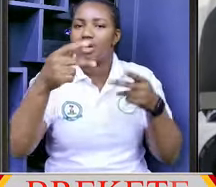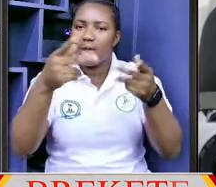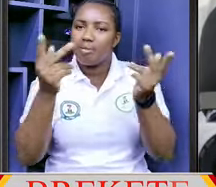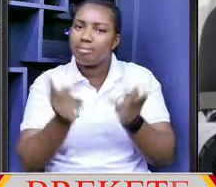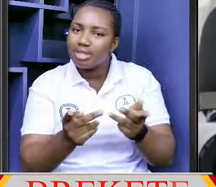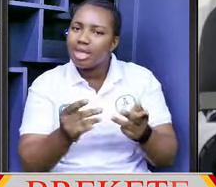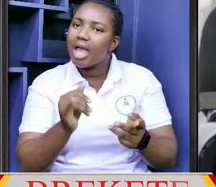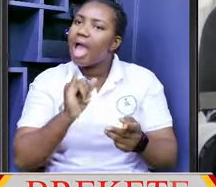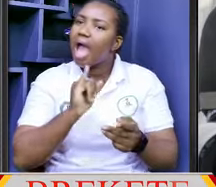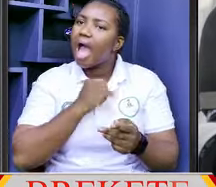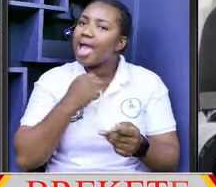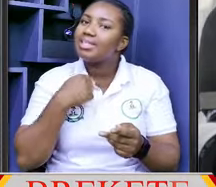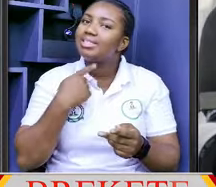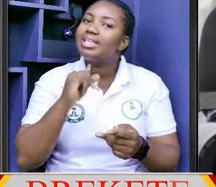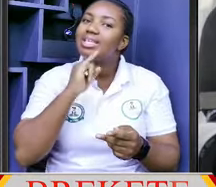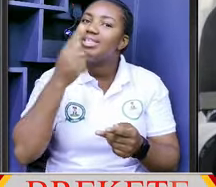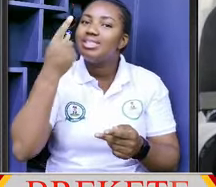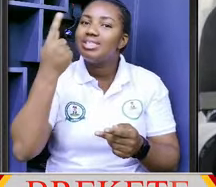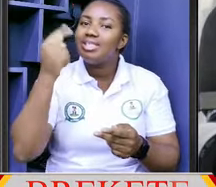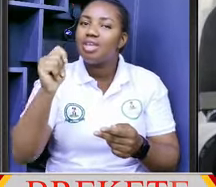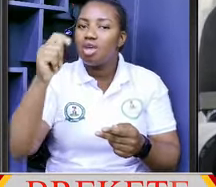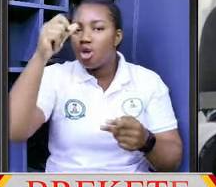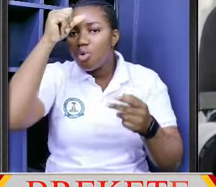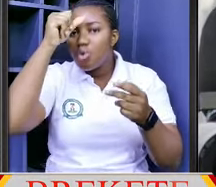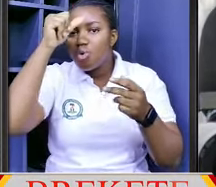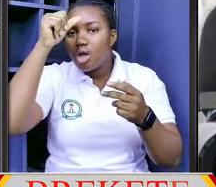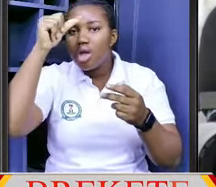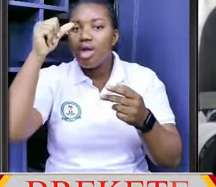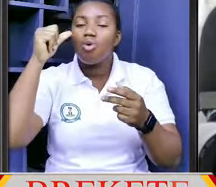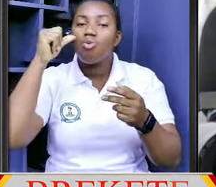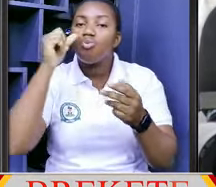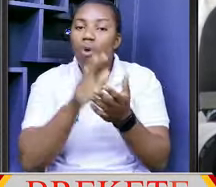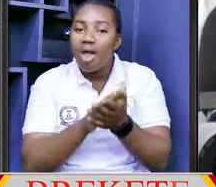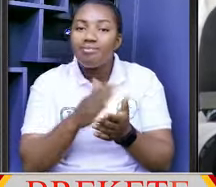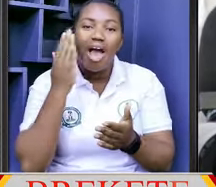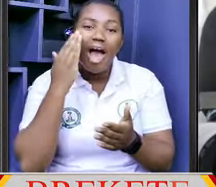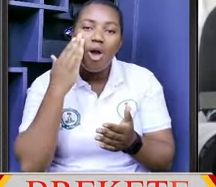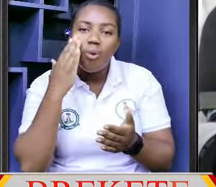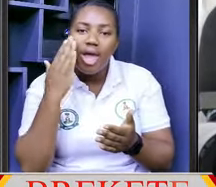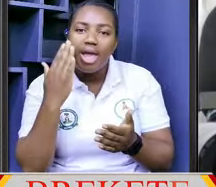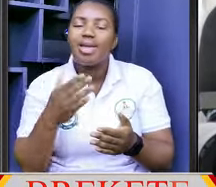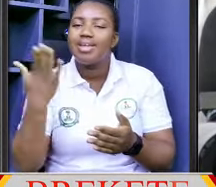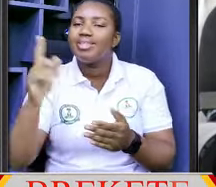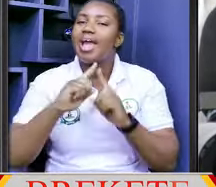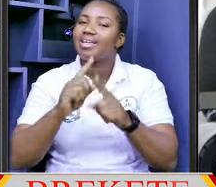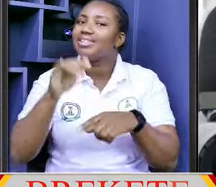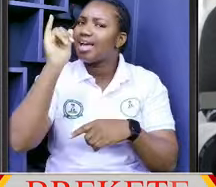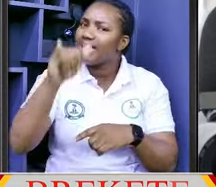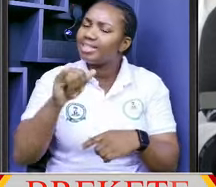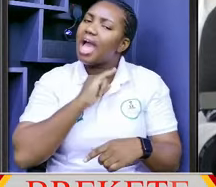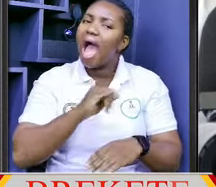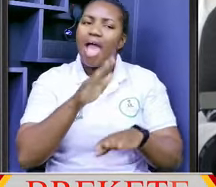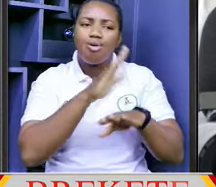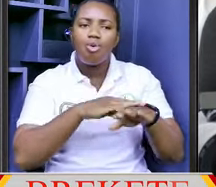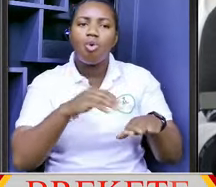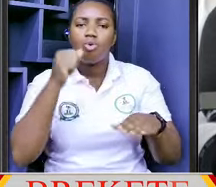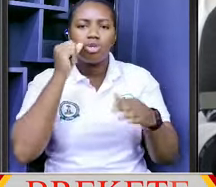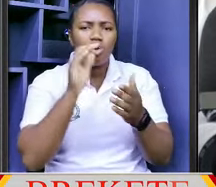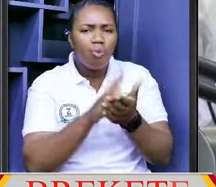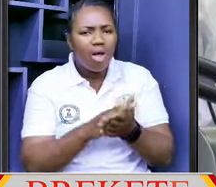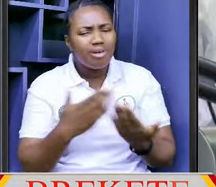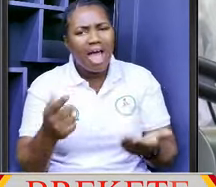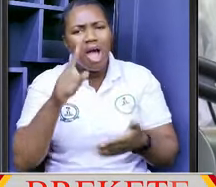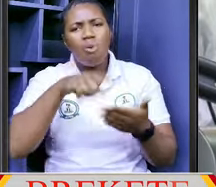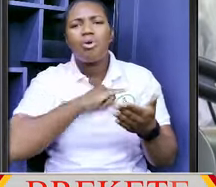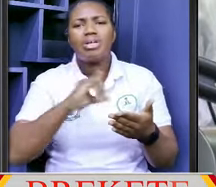said, okay, let me talk to the wife. I call her. I say, Mama, Savior, what am I hearing about with your husband's land? He